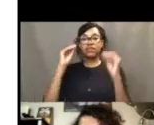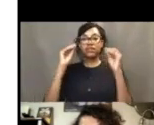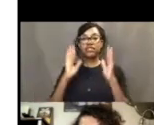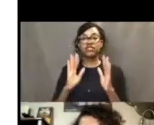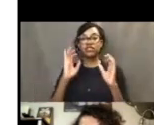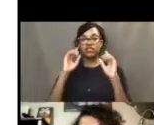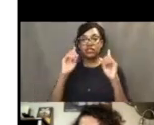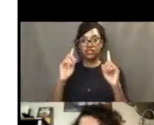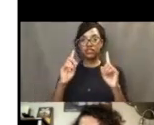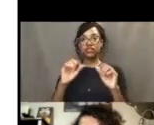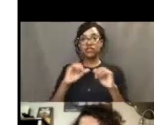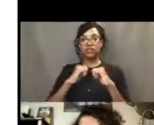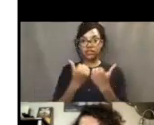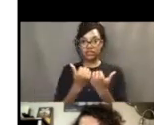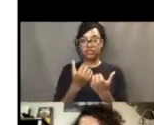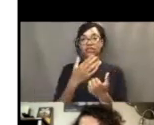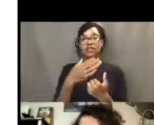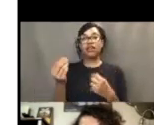Communities United.